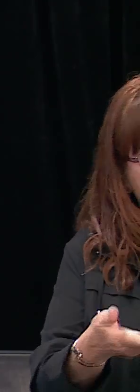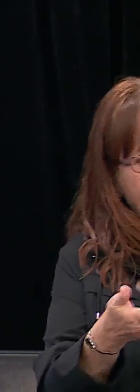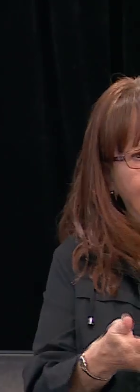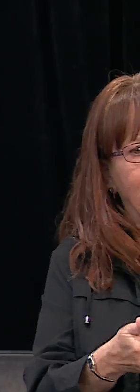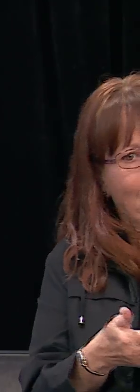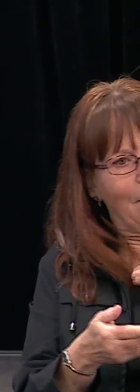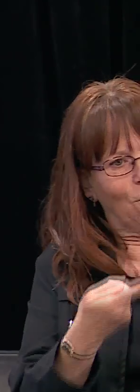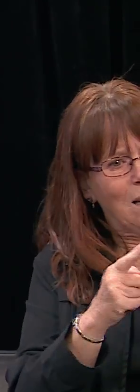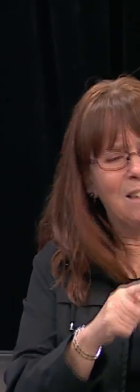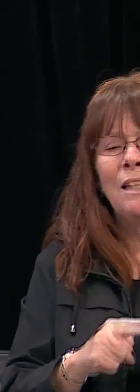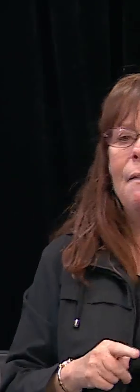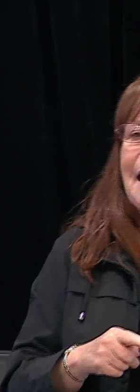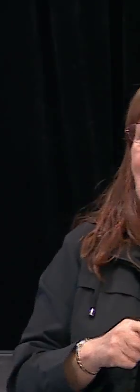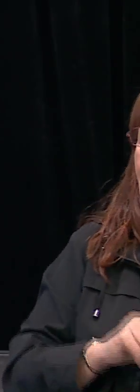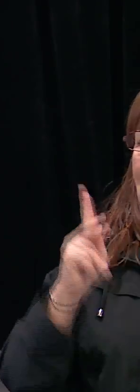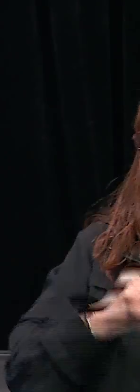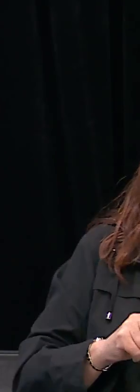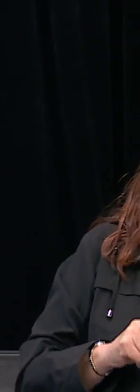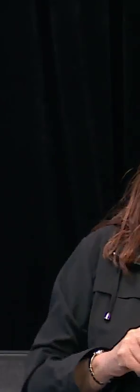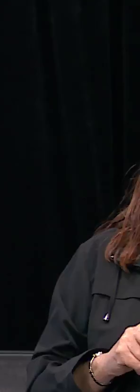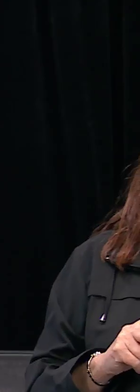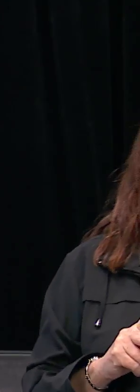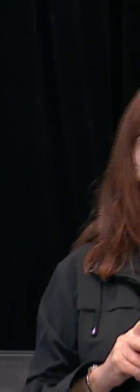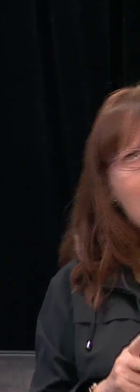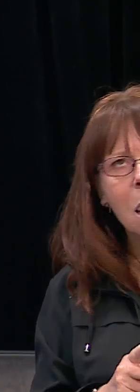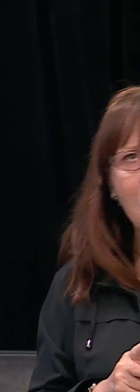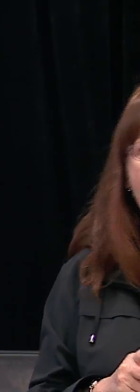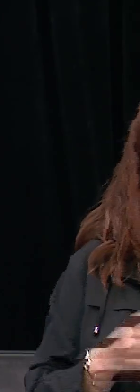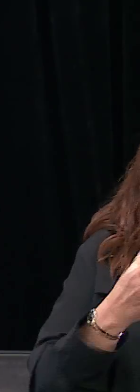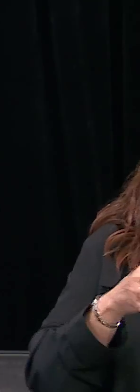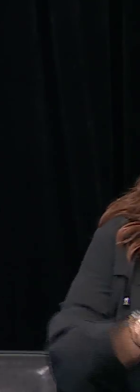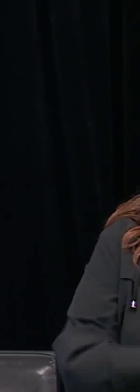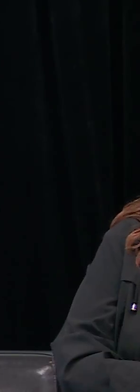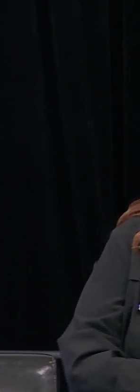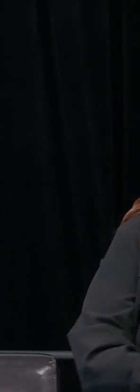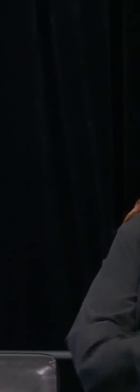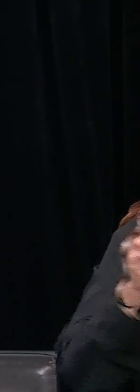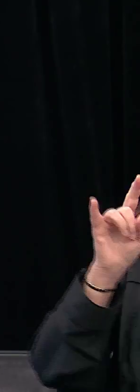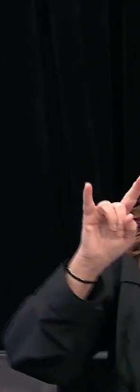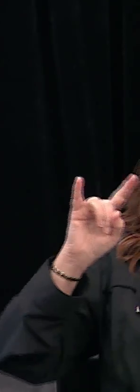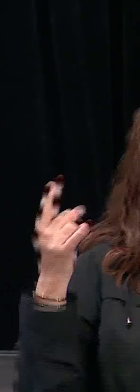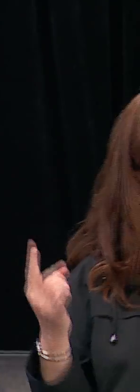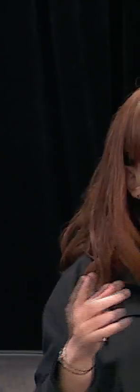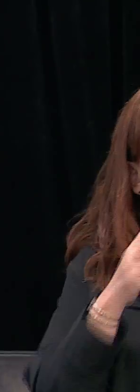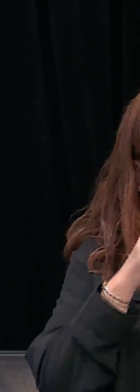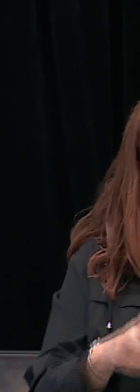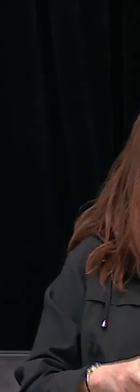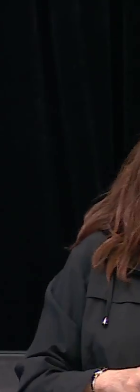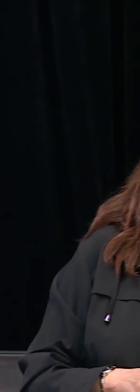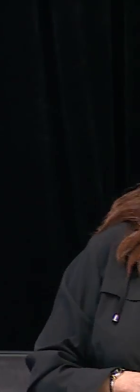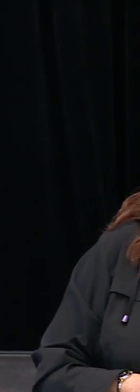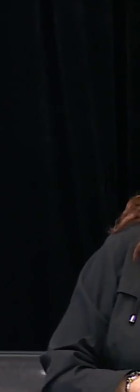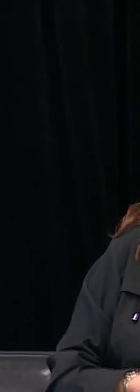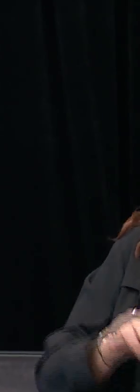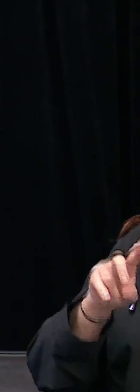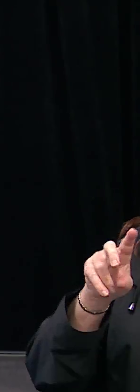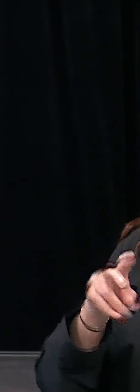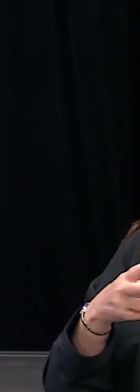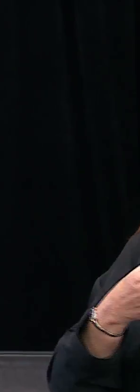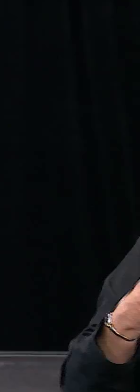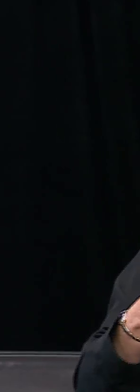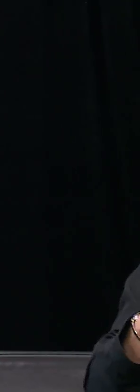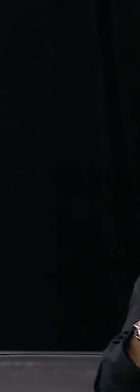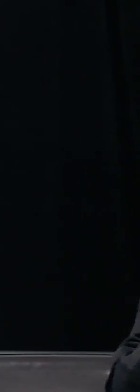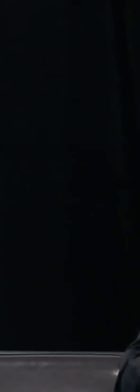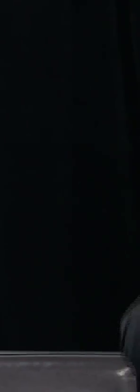hearing people so they don't have any argument to tell you that, for example, they don't want to download an app or they don't want to use data or battery. We made